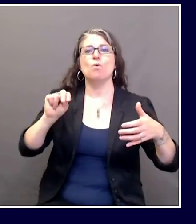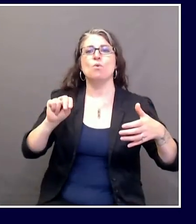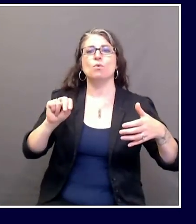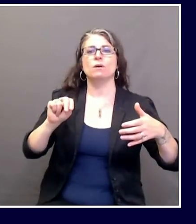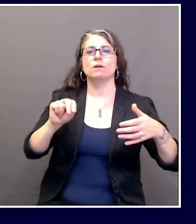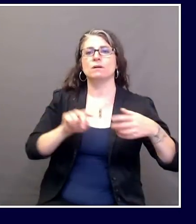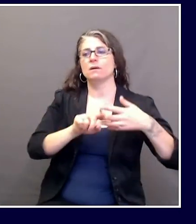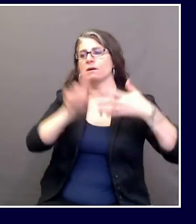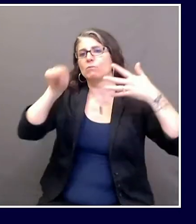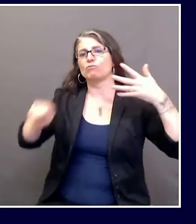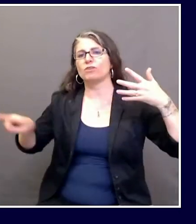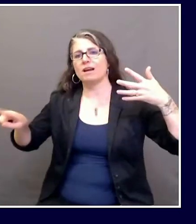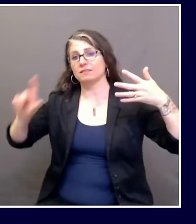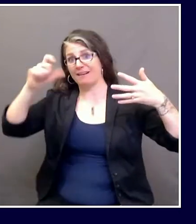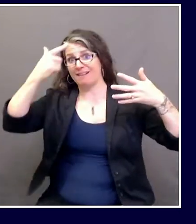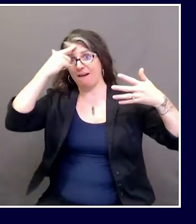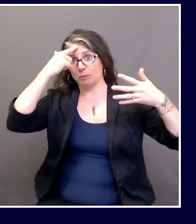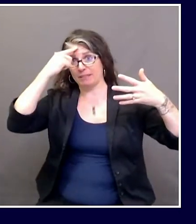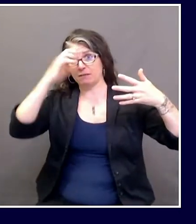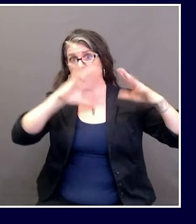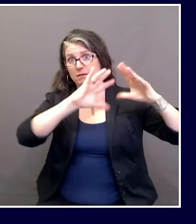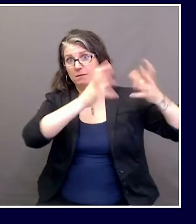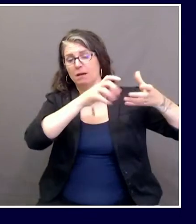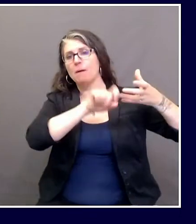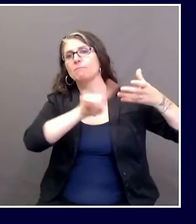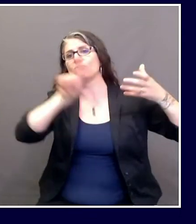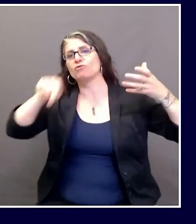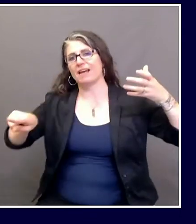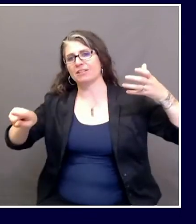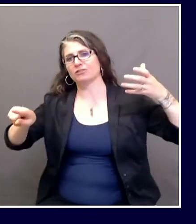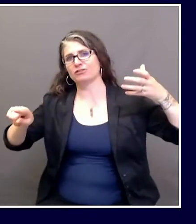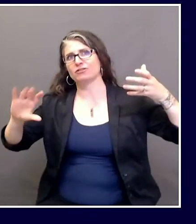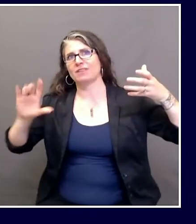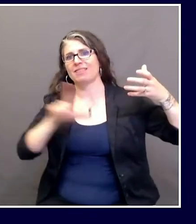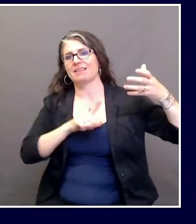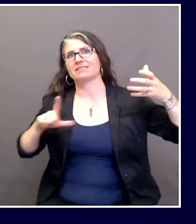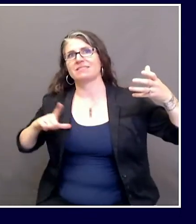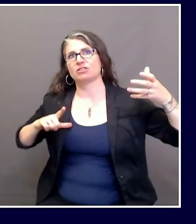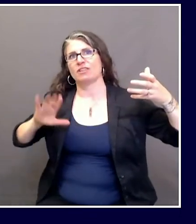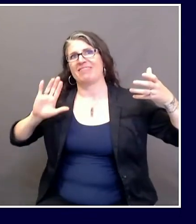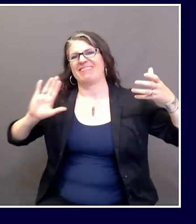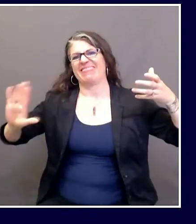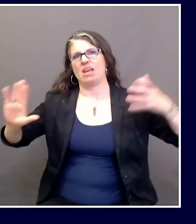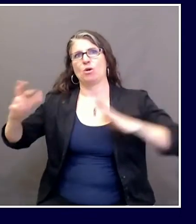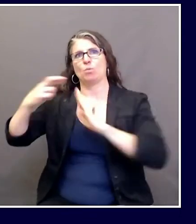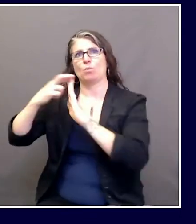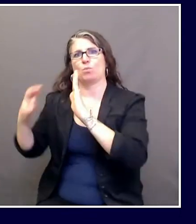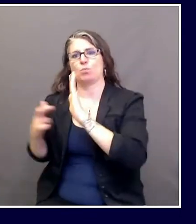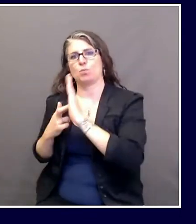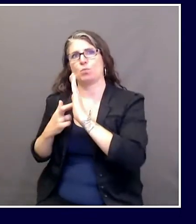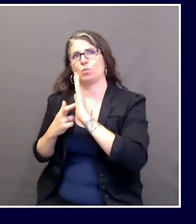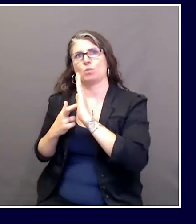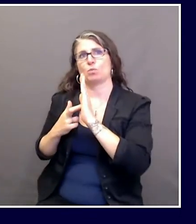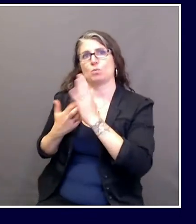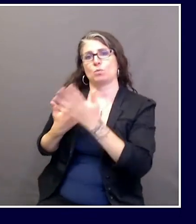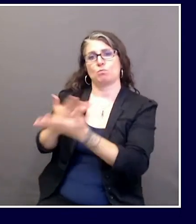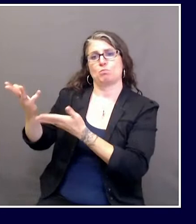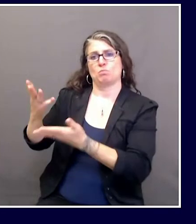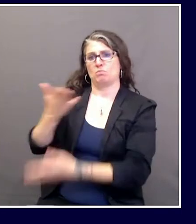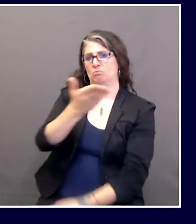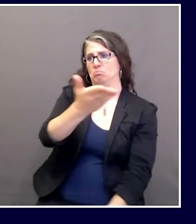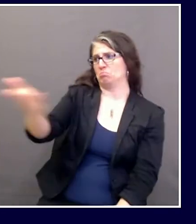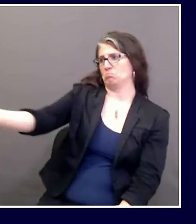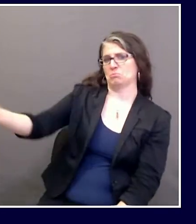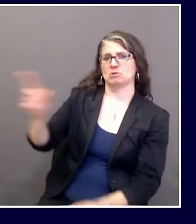questions on their policy. And I will note that it's not that our executive order permits